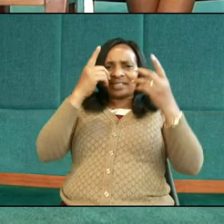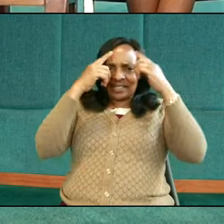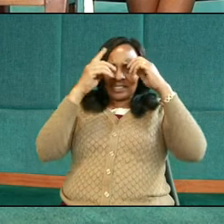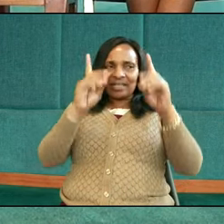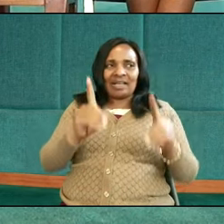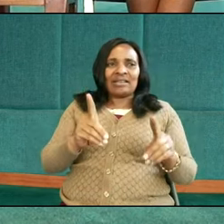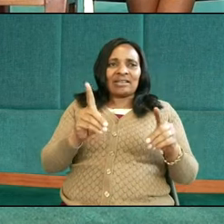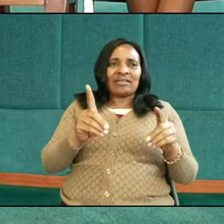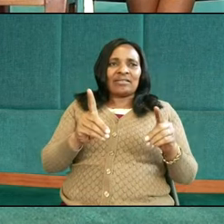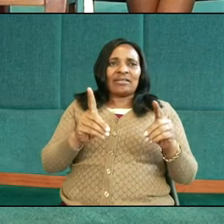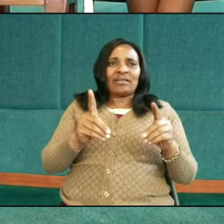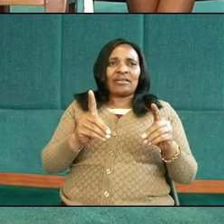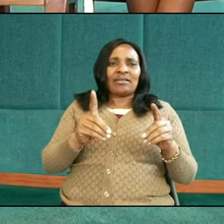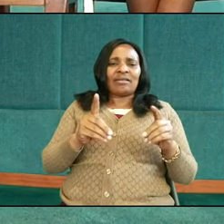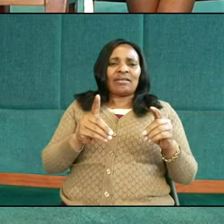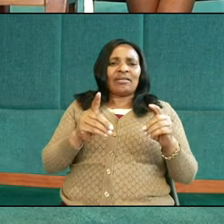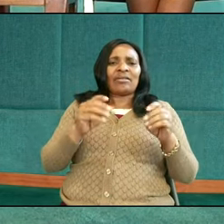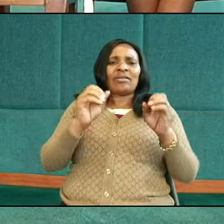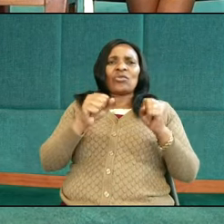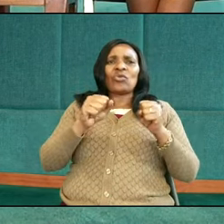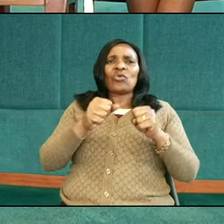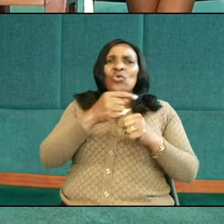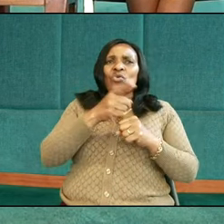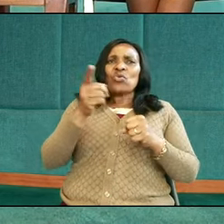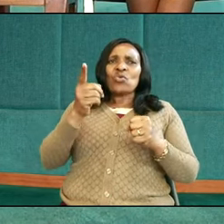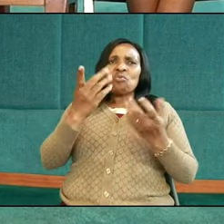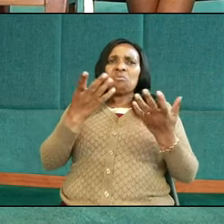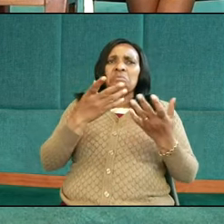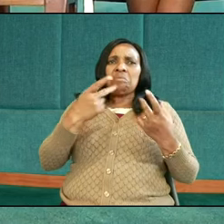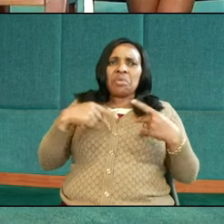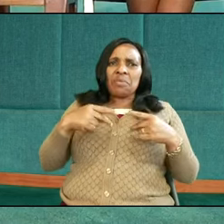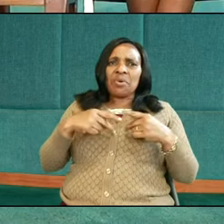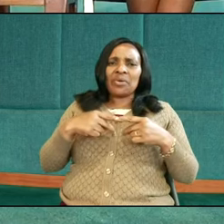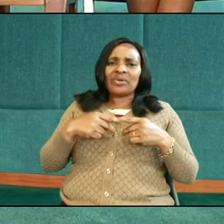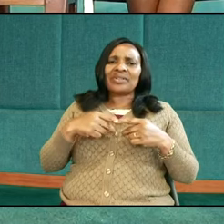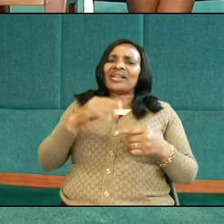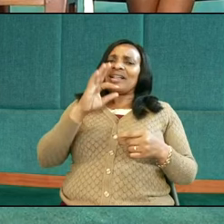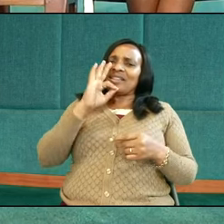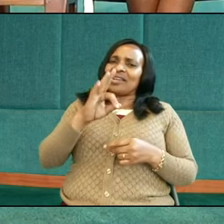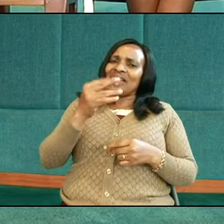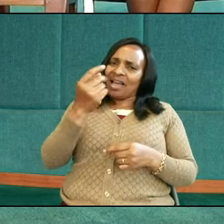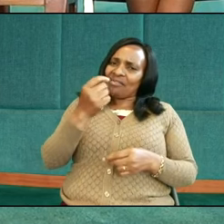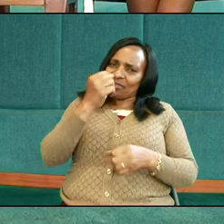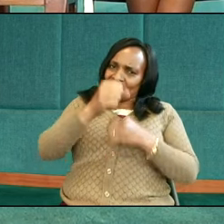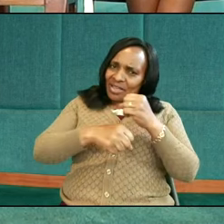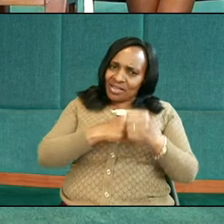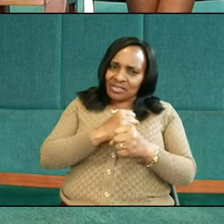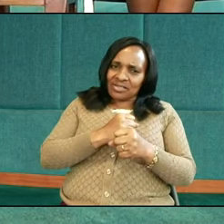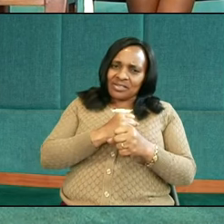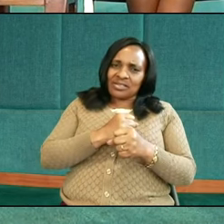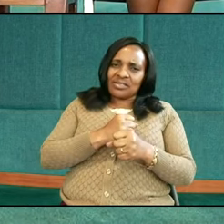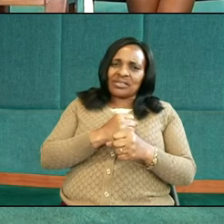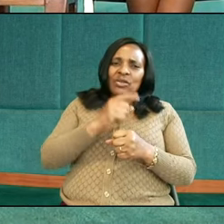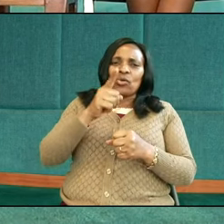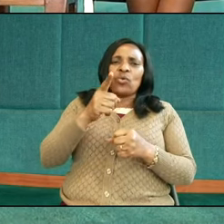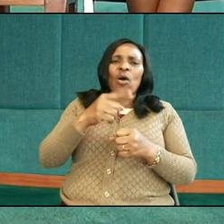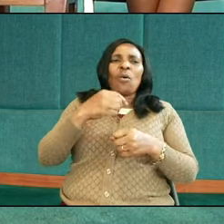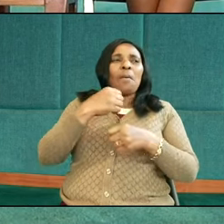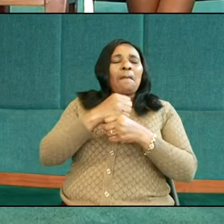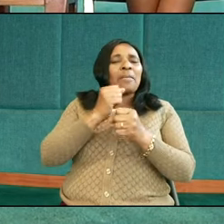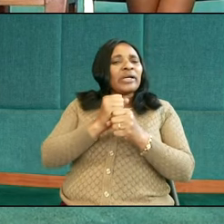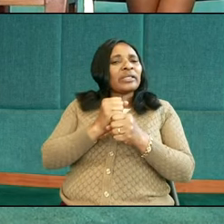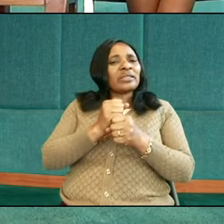decide. For him, that was it. He was just like, you know, you guys, it has been 3.5 years. You have been tormented without